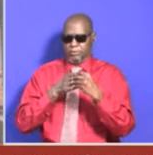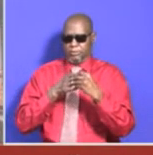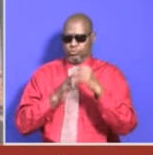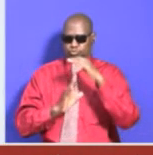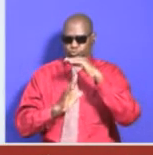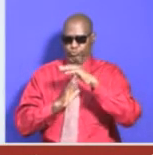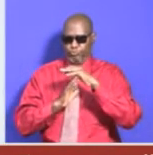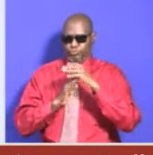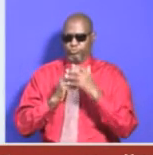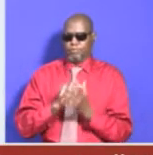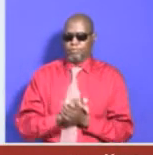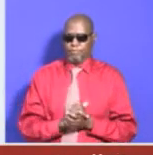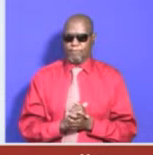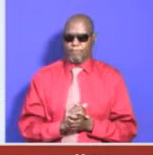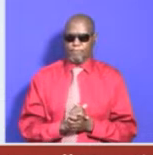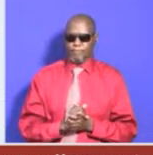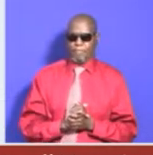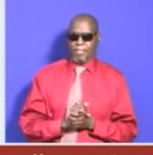Namude reports.